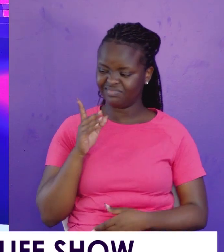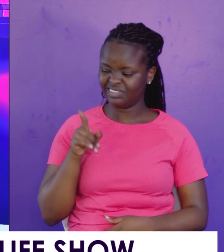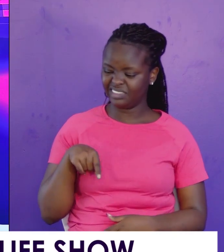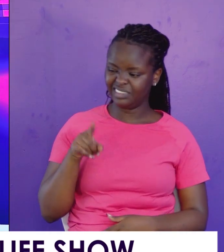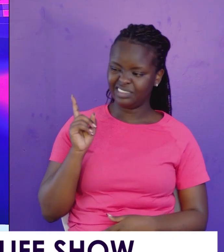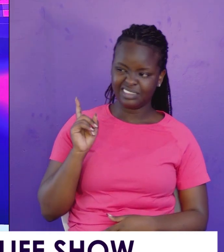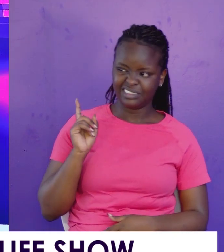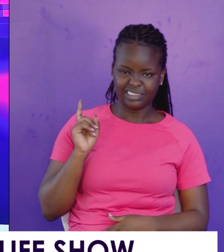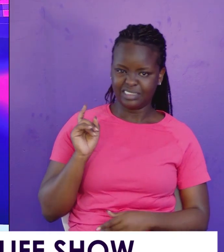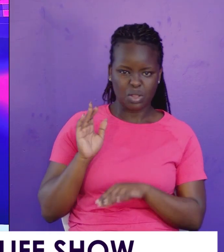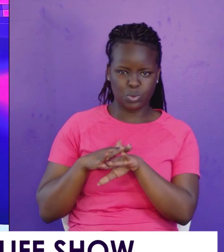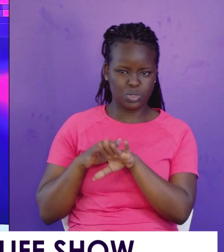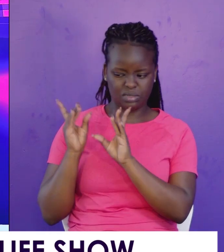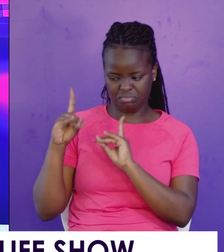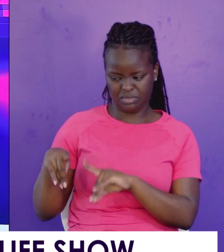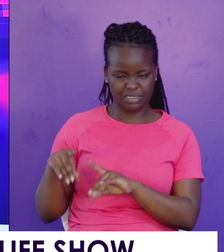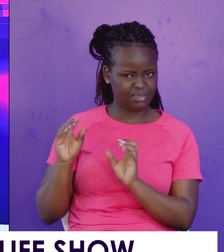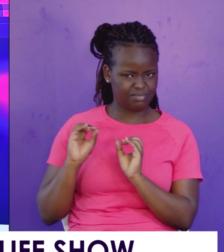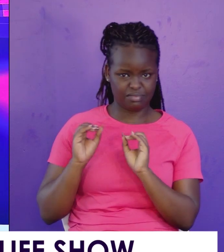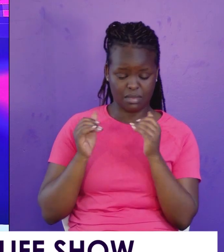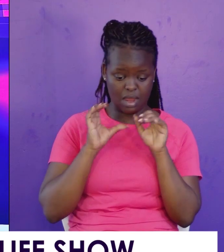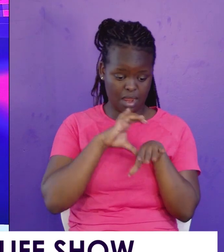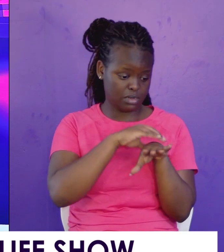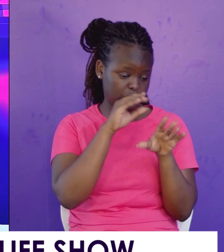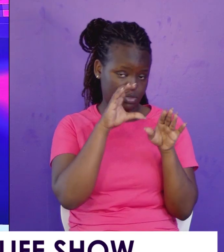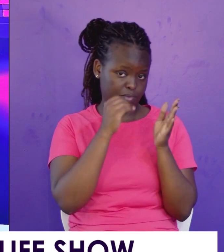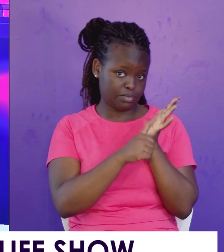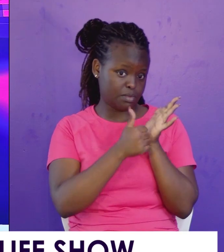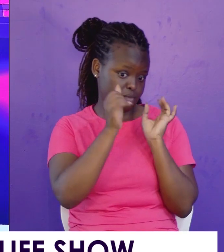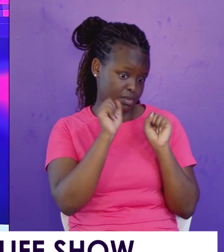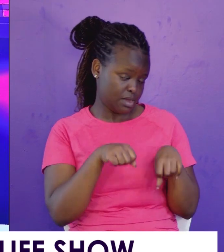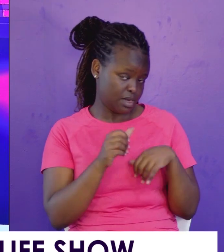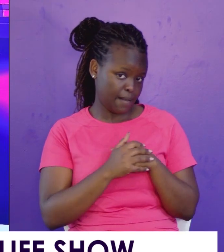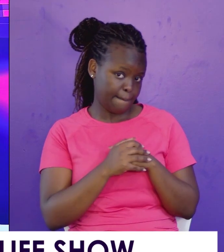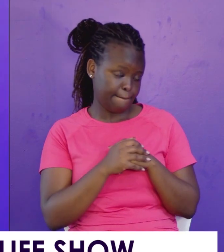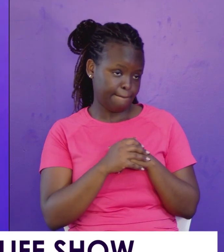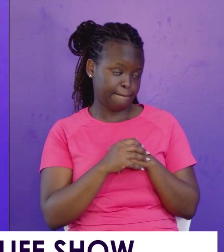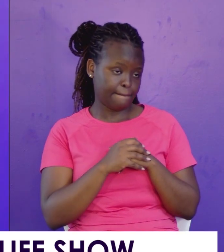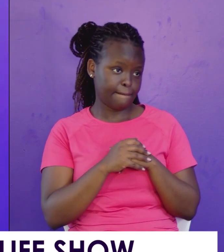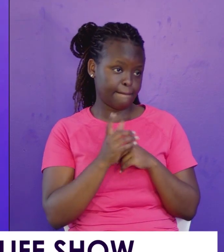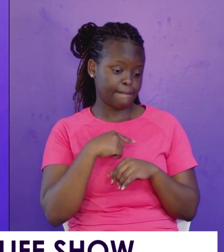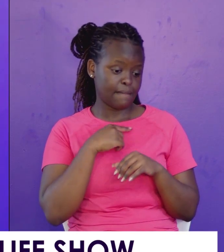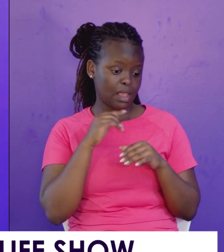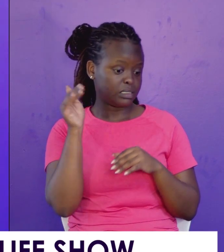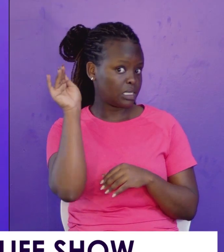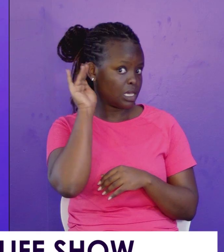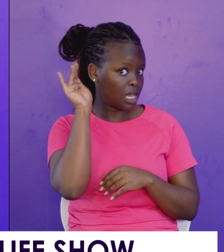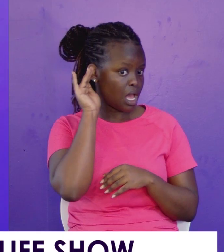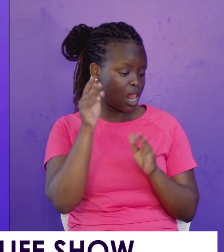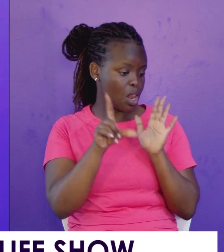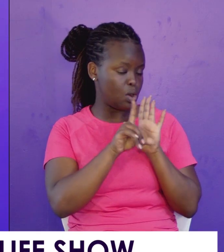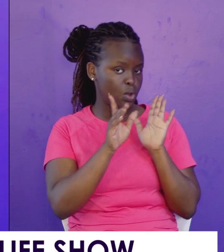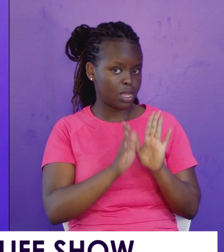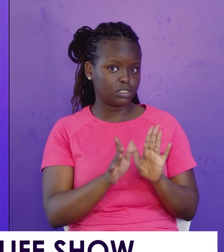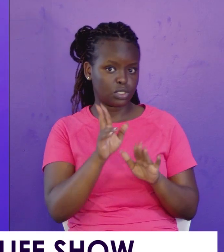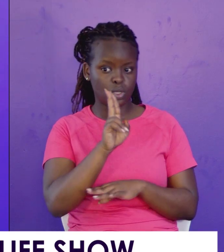presented, Yeah. you may get a problem. Yeah. Okay. We hear lawyers use ties. Is that